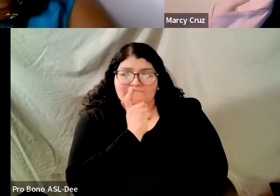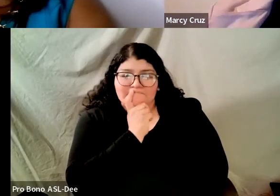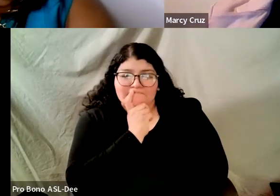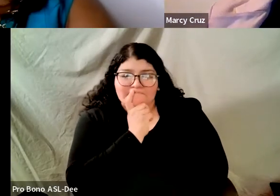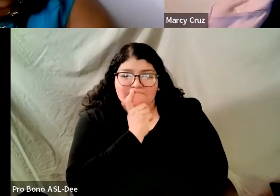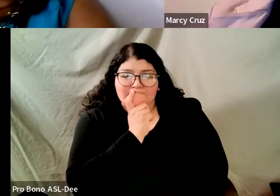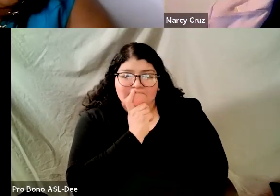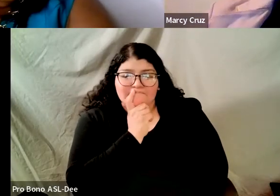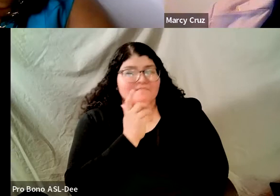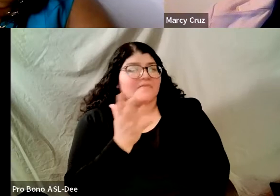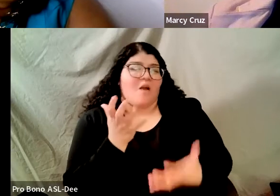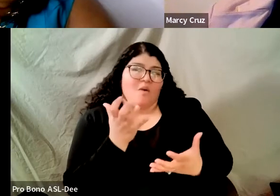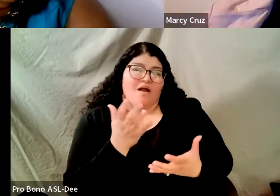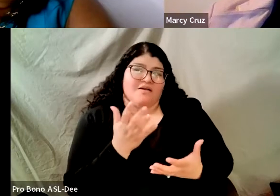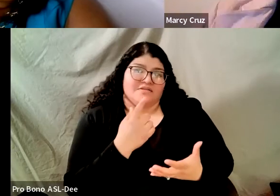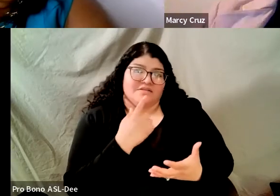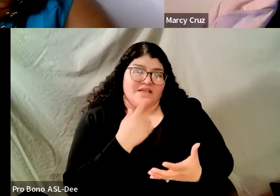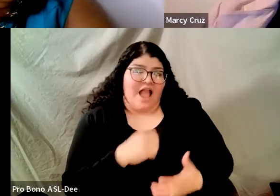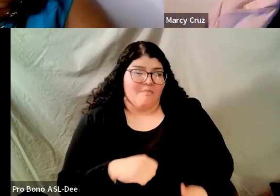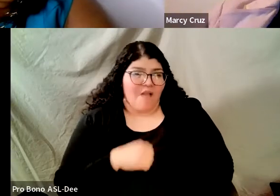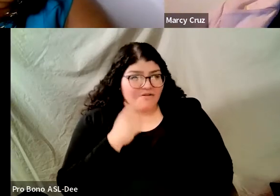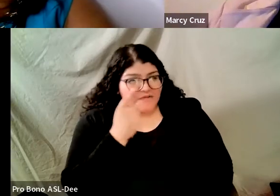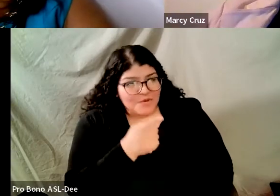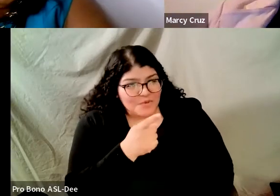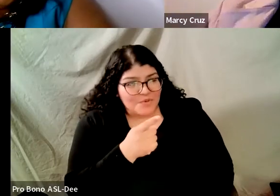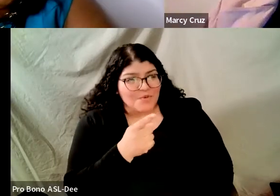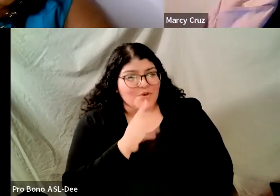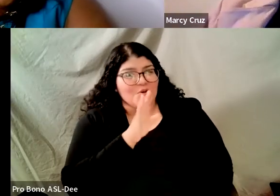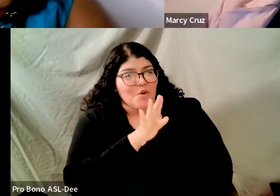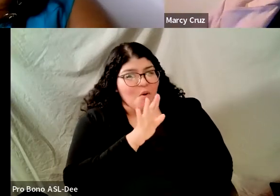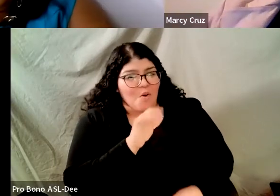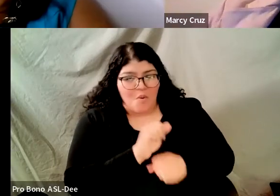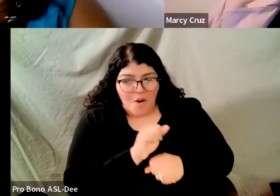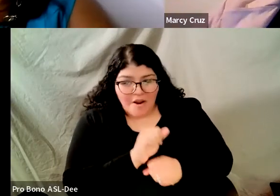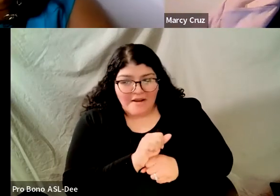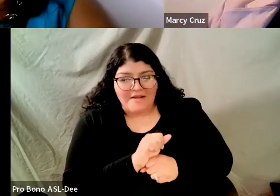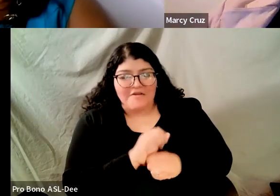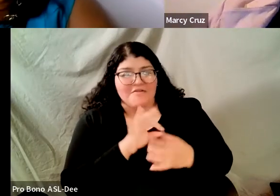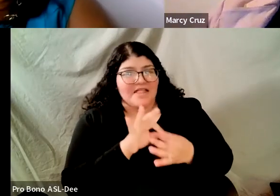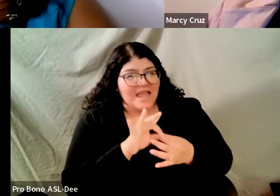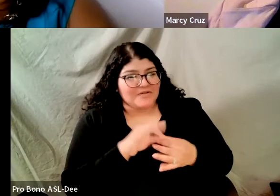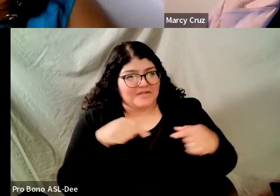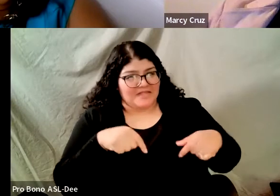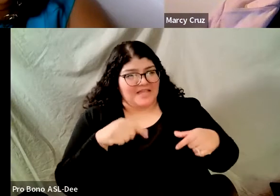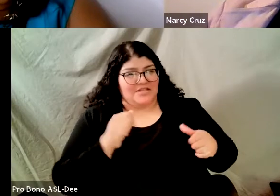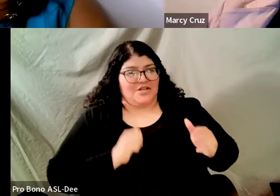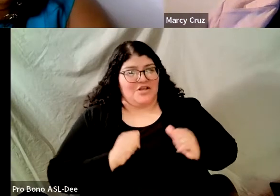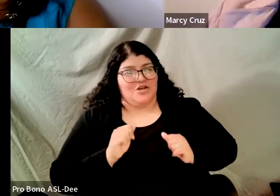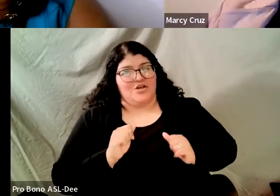I just want to say I'm proud of you and what you're doing with this show. I think it's important to,